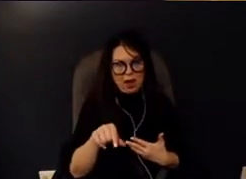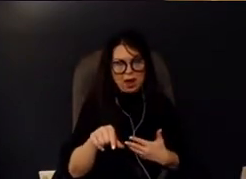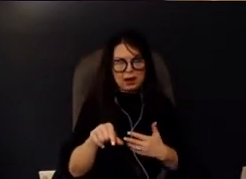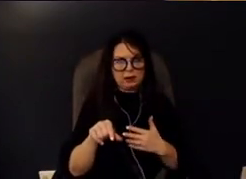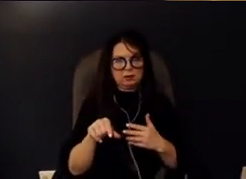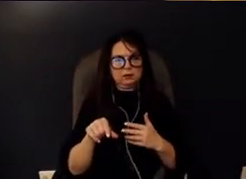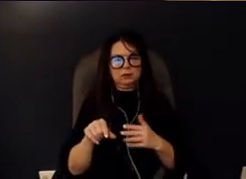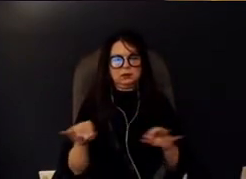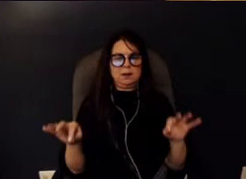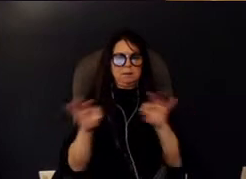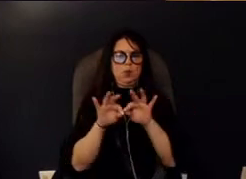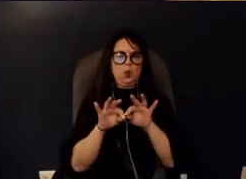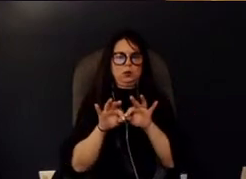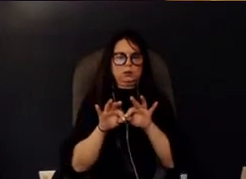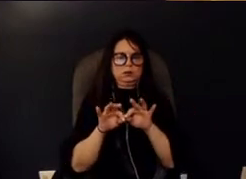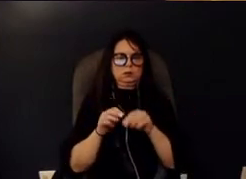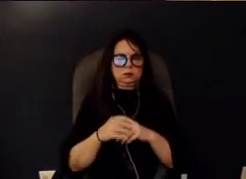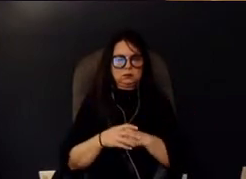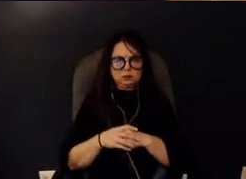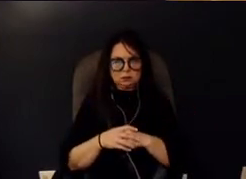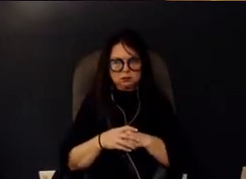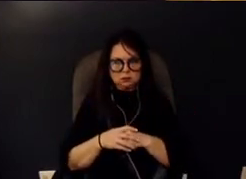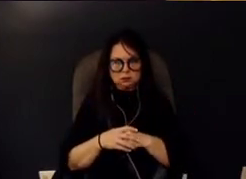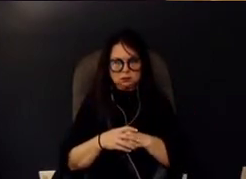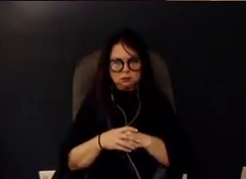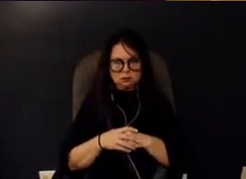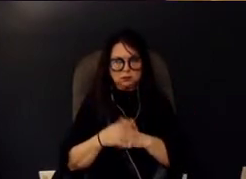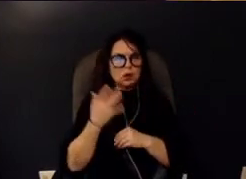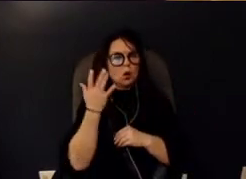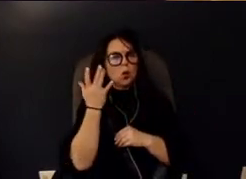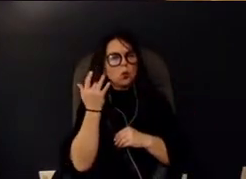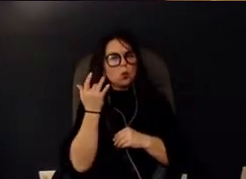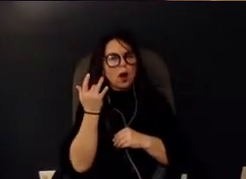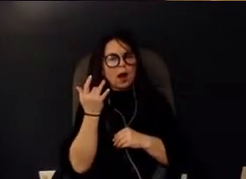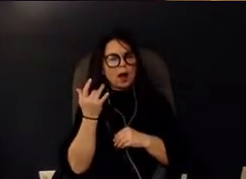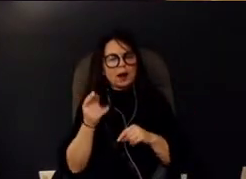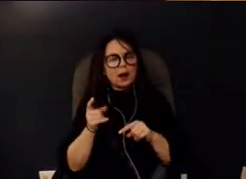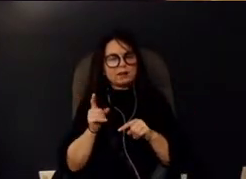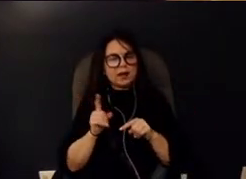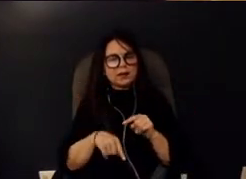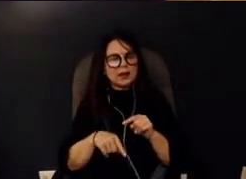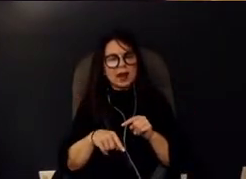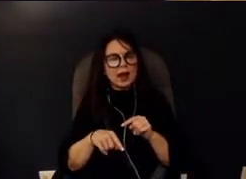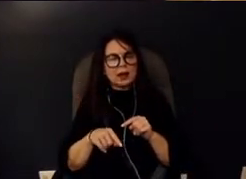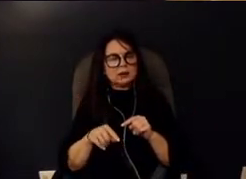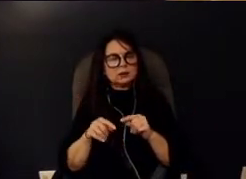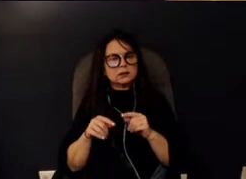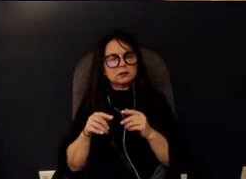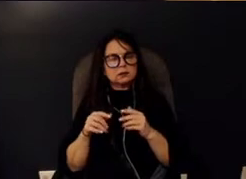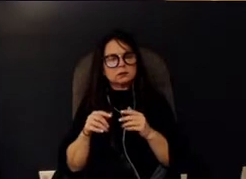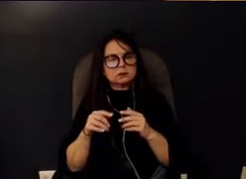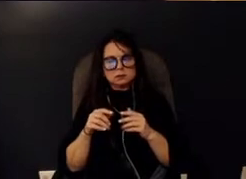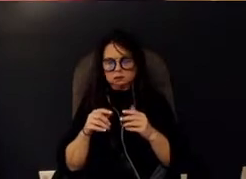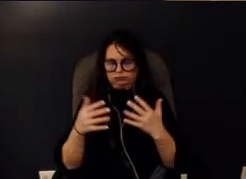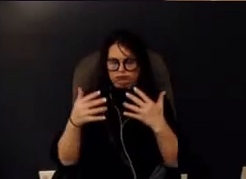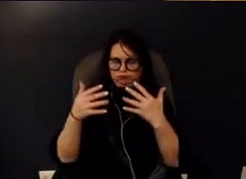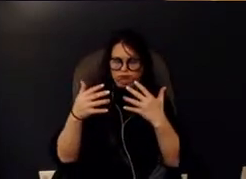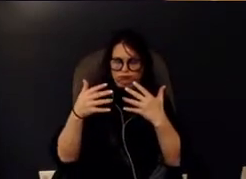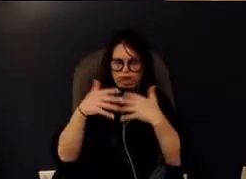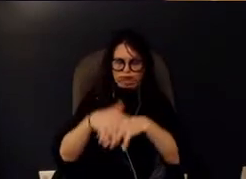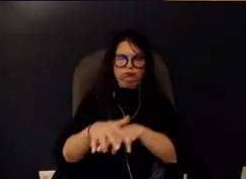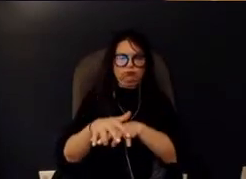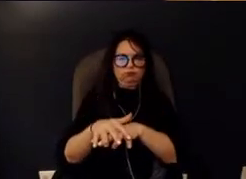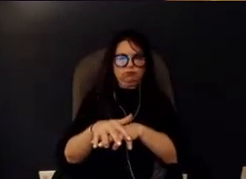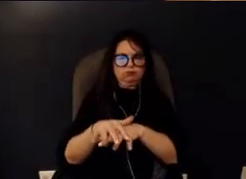why this isn't something that could be integrated, continuing this service as it stands today. And obviously there would have